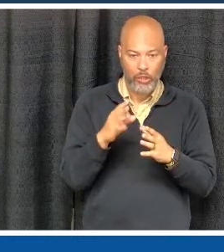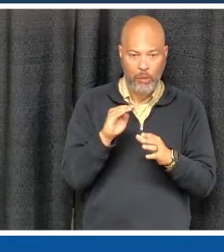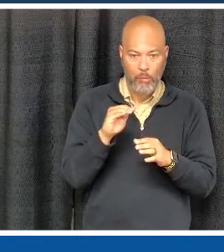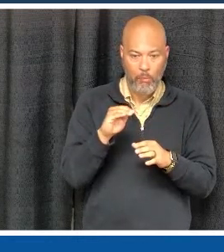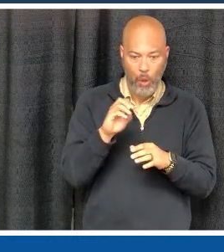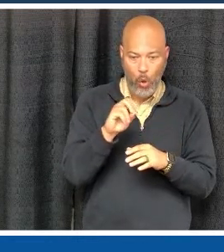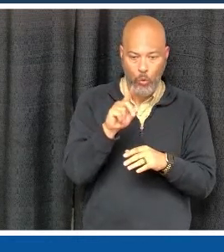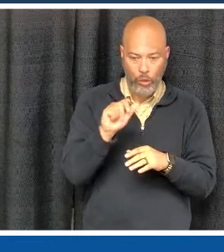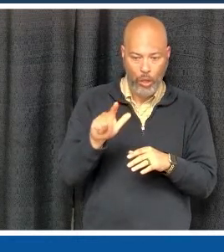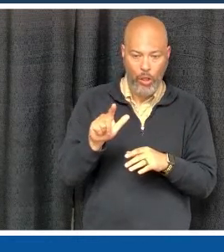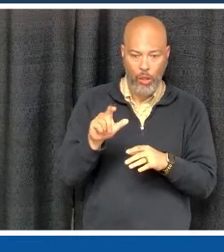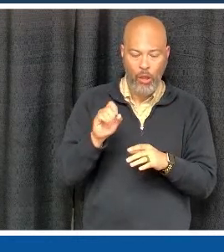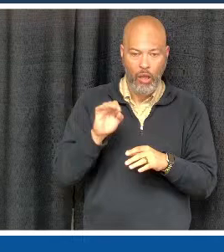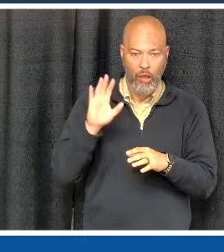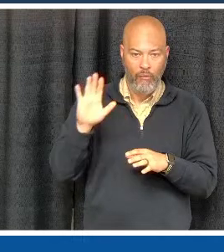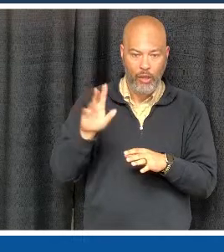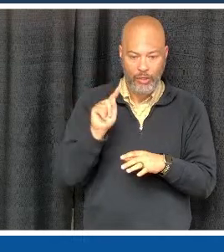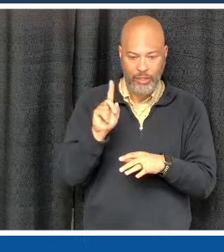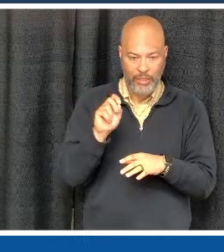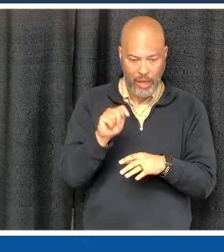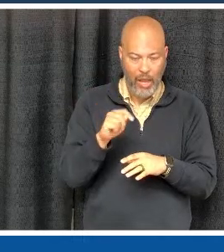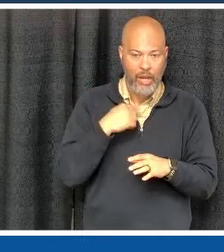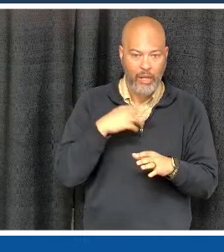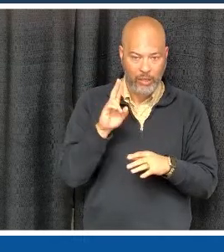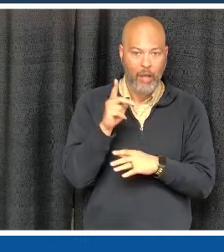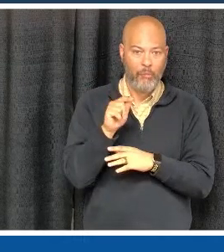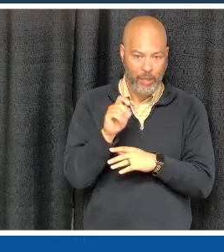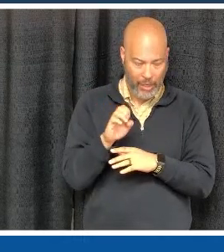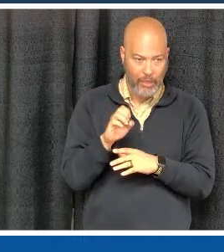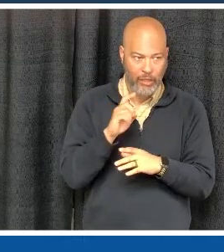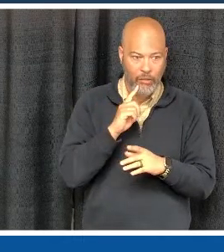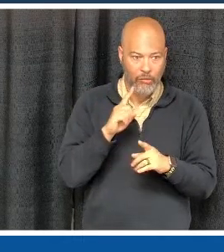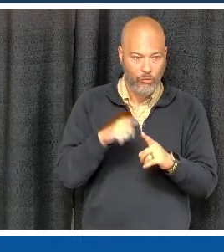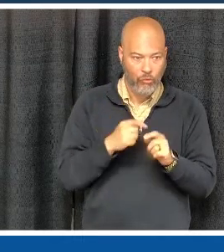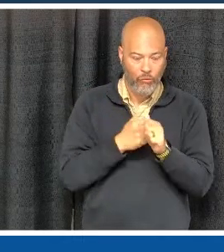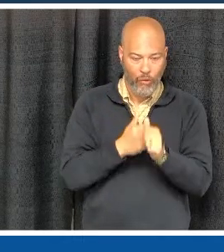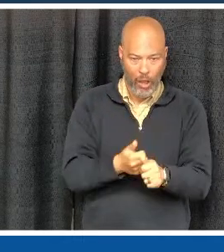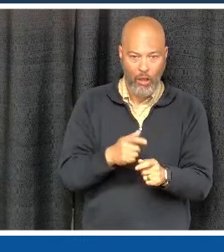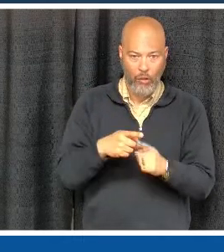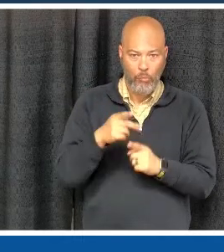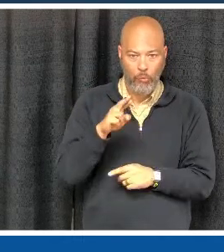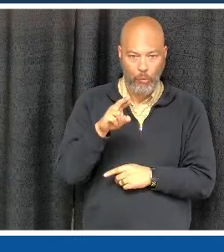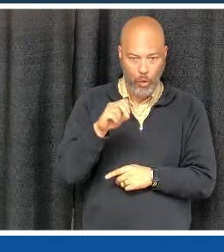the TDOT website has been updated to follow ProWalk.